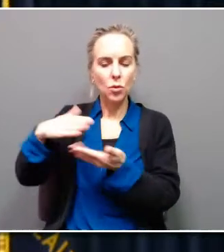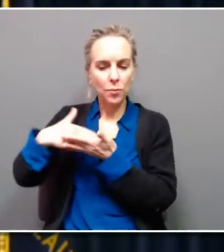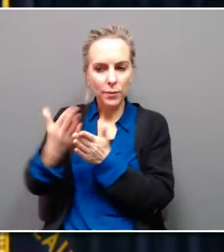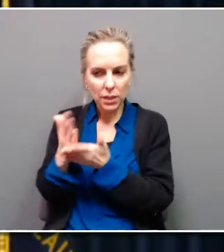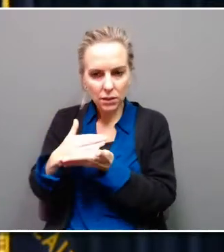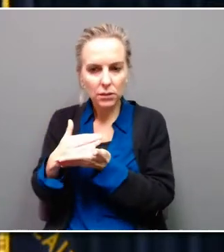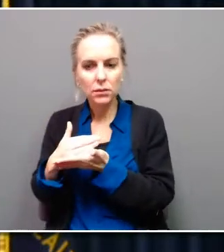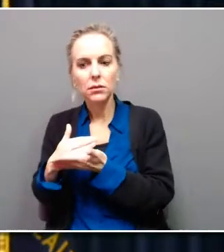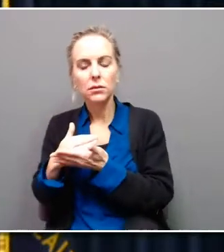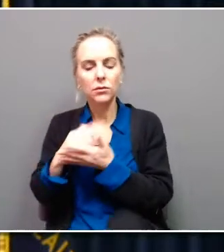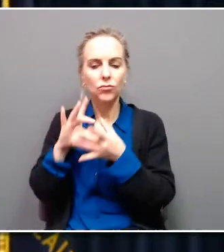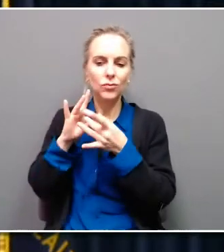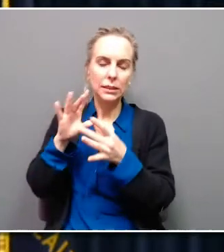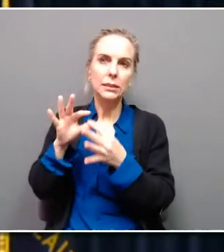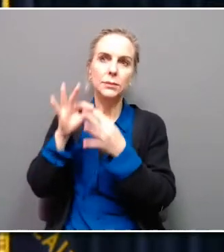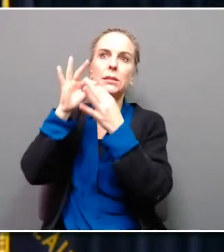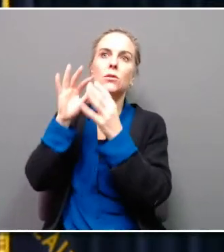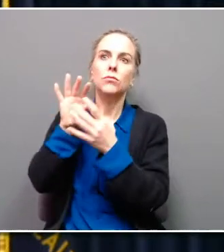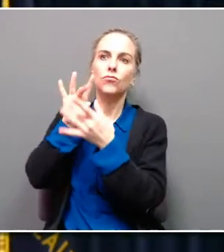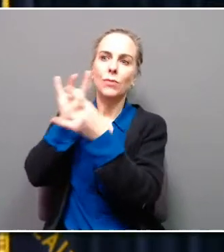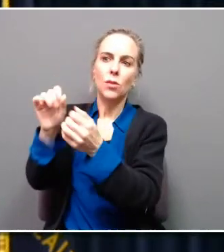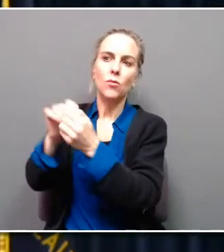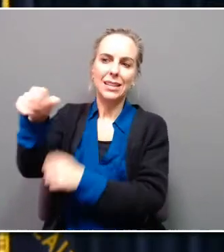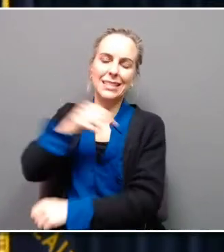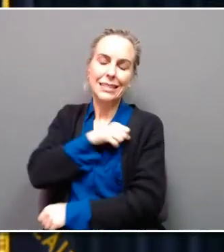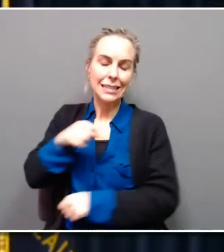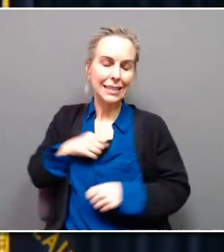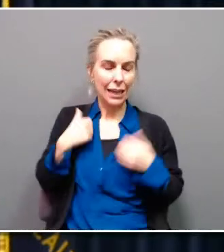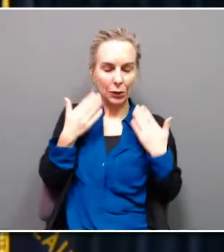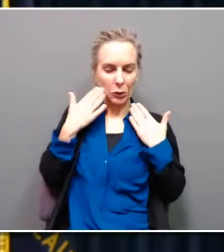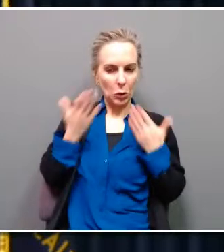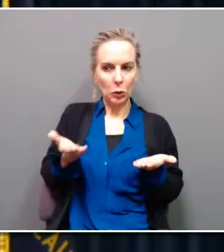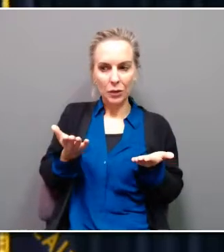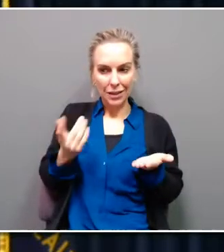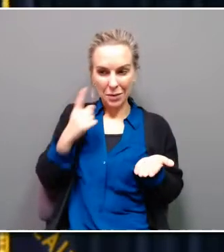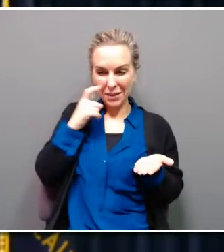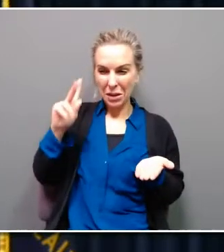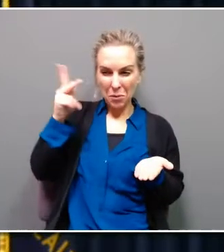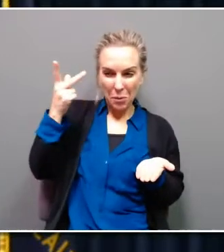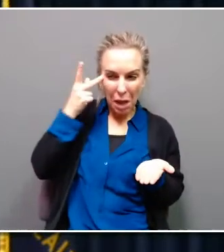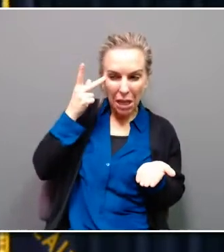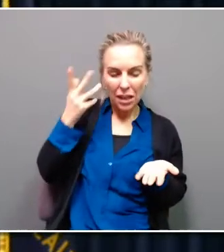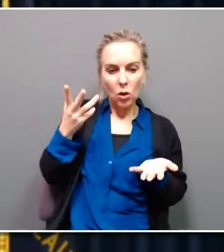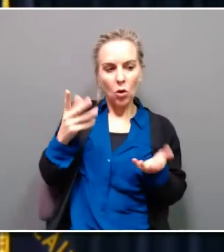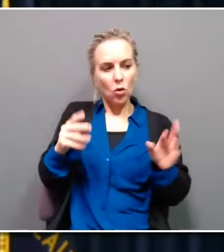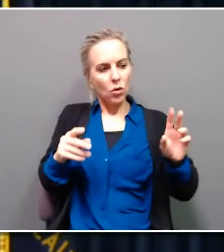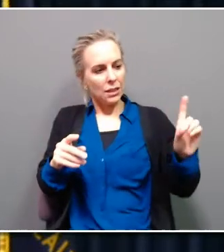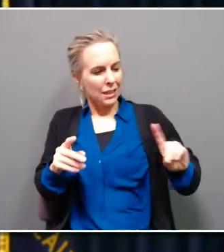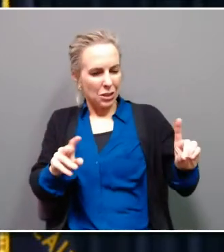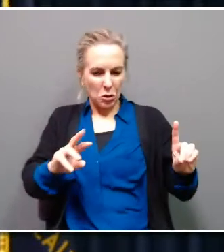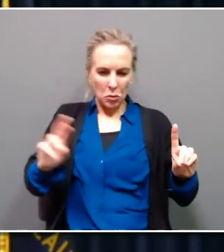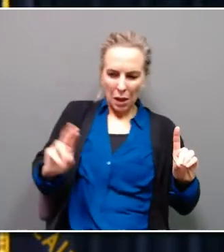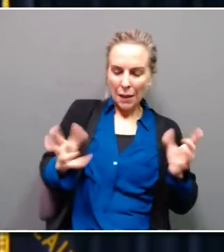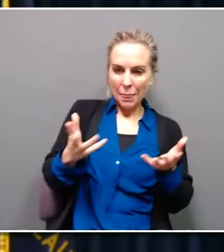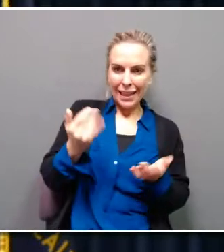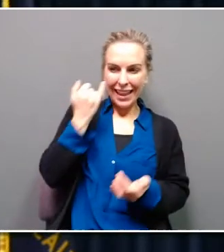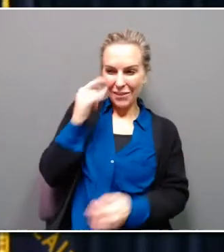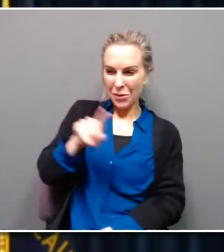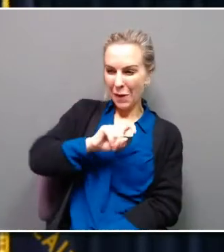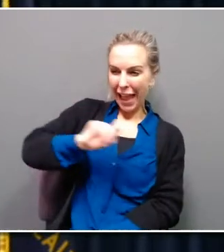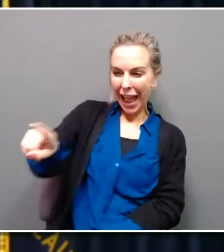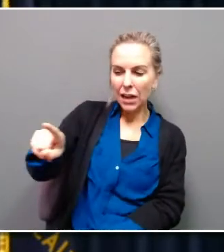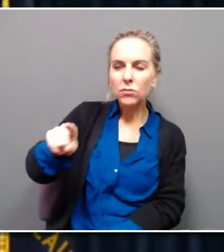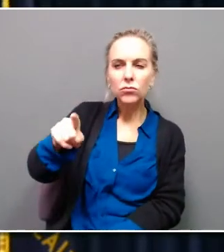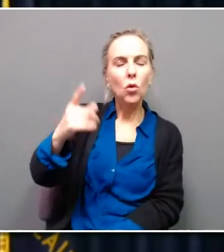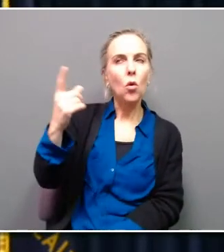the Senate. So, I don't know, because of politics and partisanship, that if you ask, you will ever